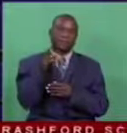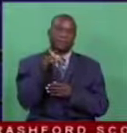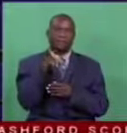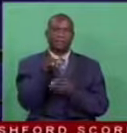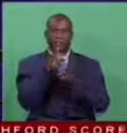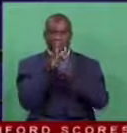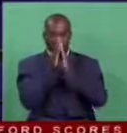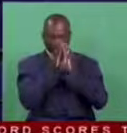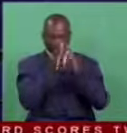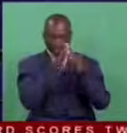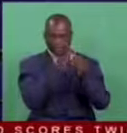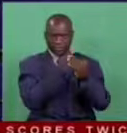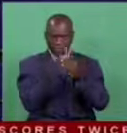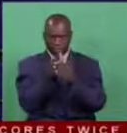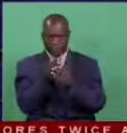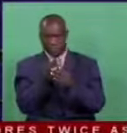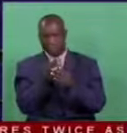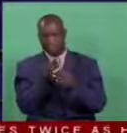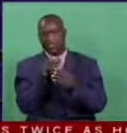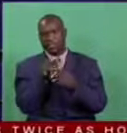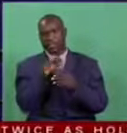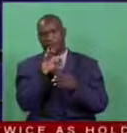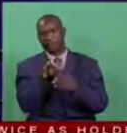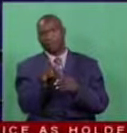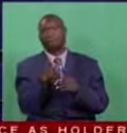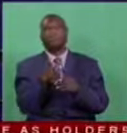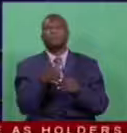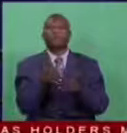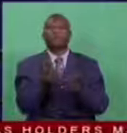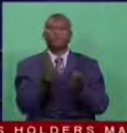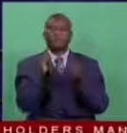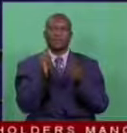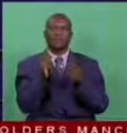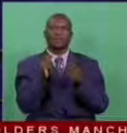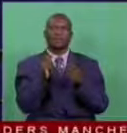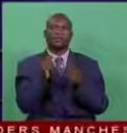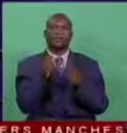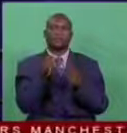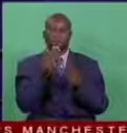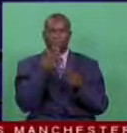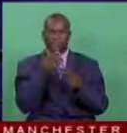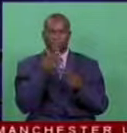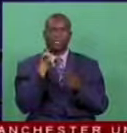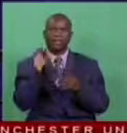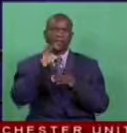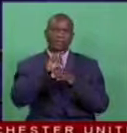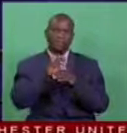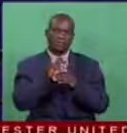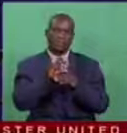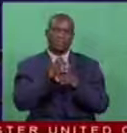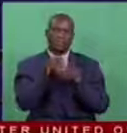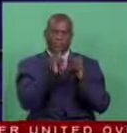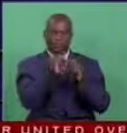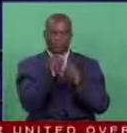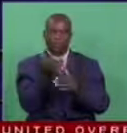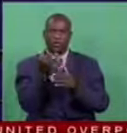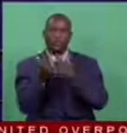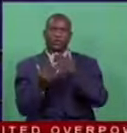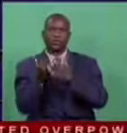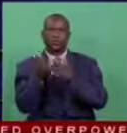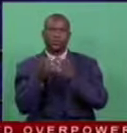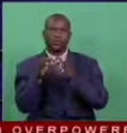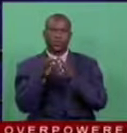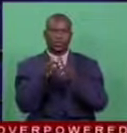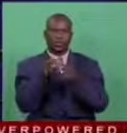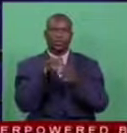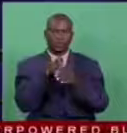Leaders Forum. We are working with building certain capacities of different youth organizations so